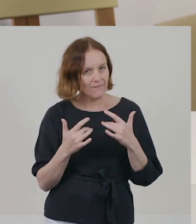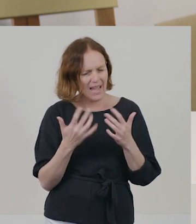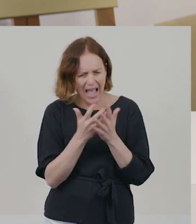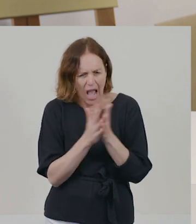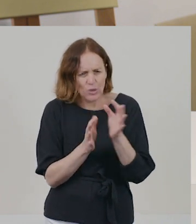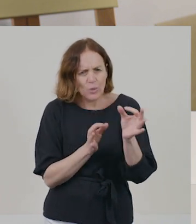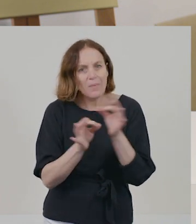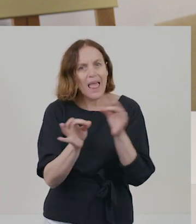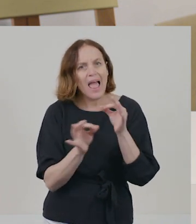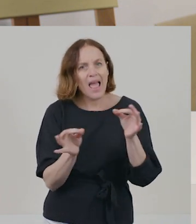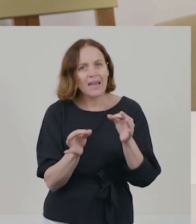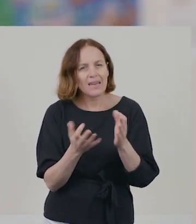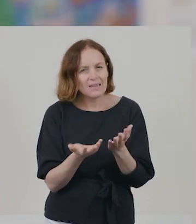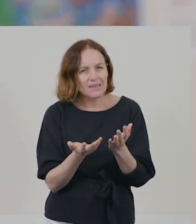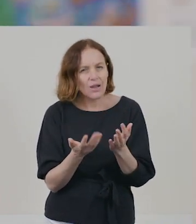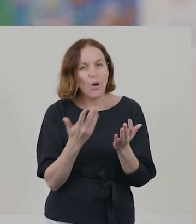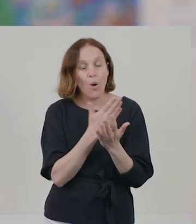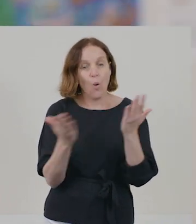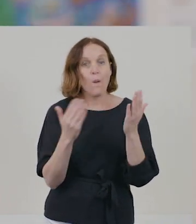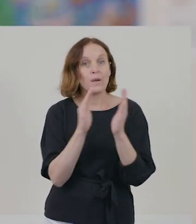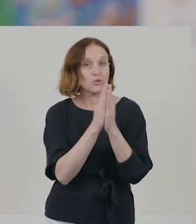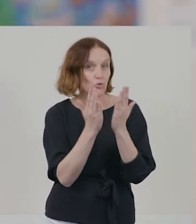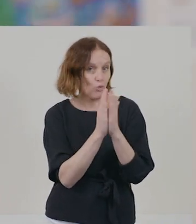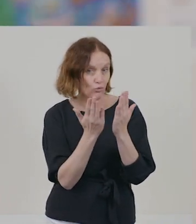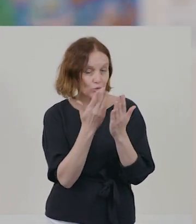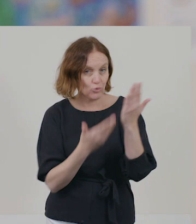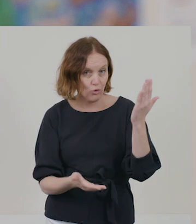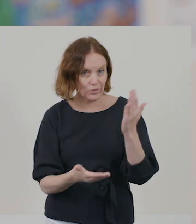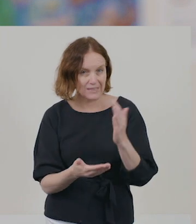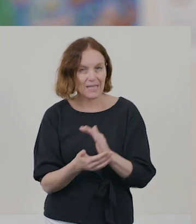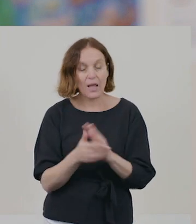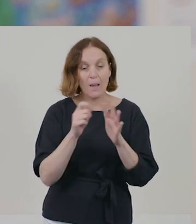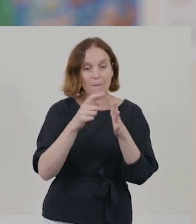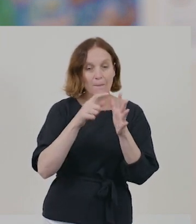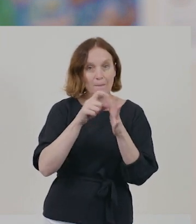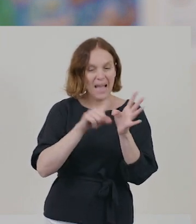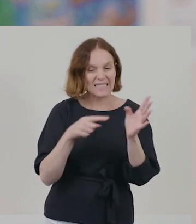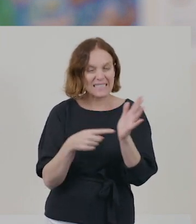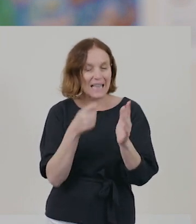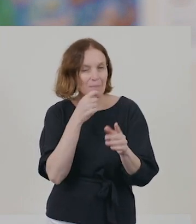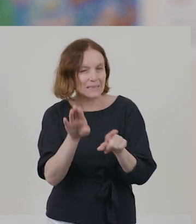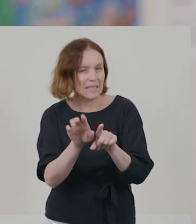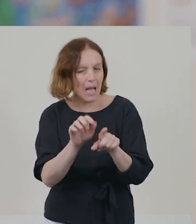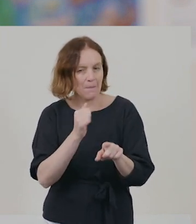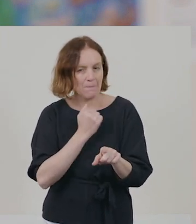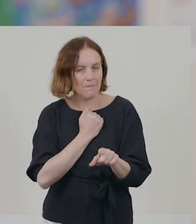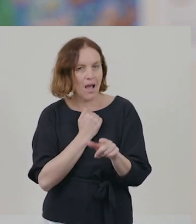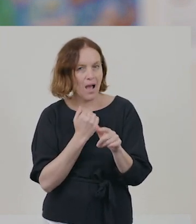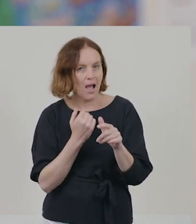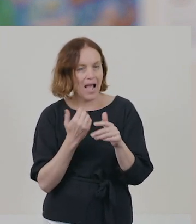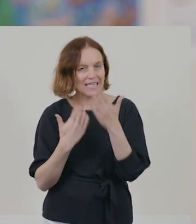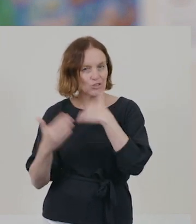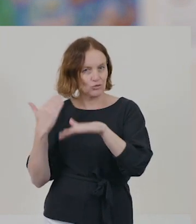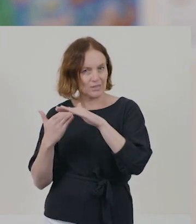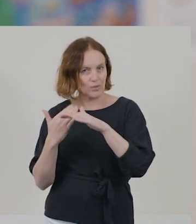How do you plan for humour in your writing? All of the stories in Paddy T are loosely based on events that happened to me as a kid, things that have stuck